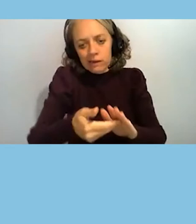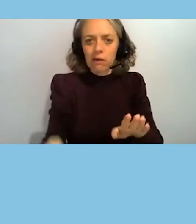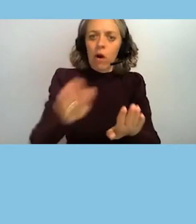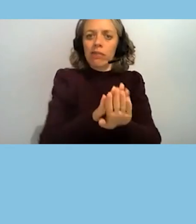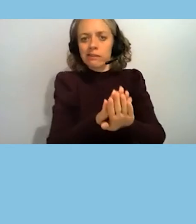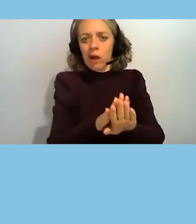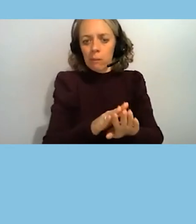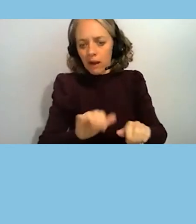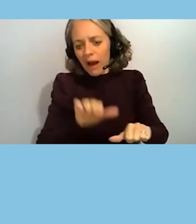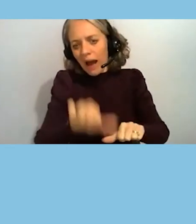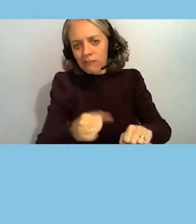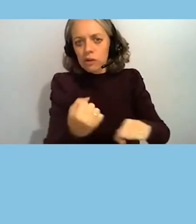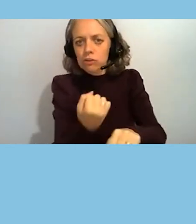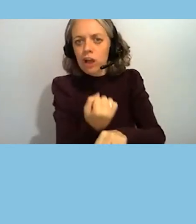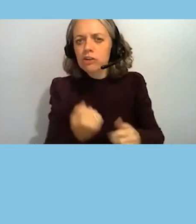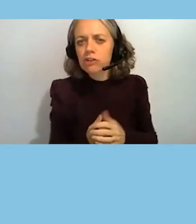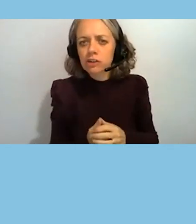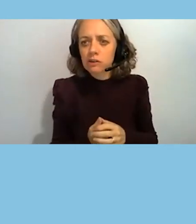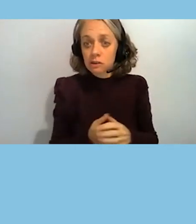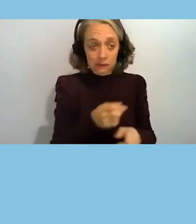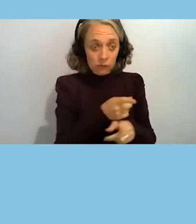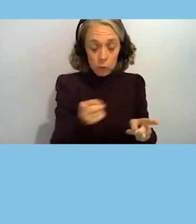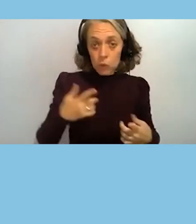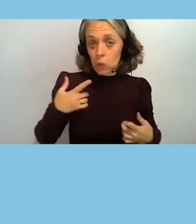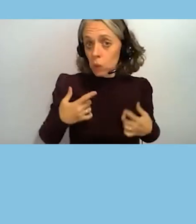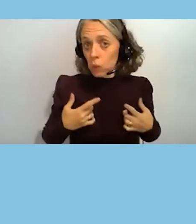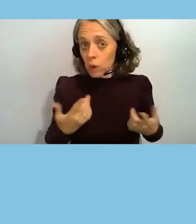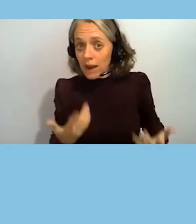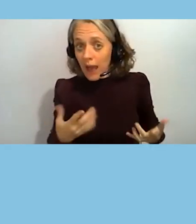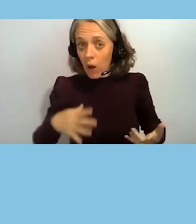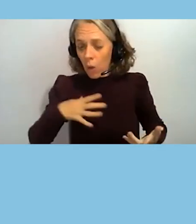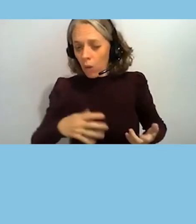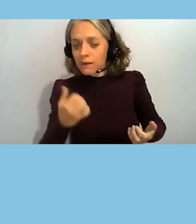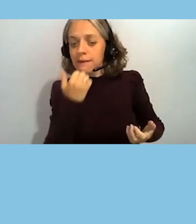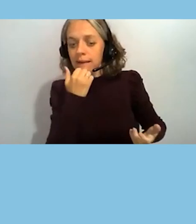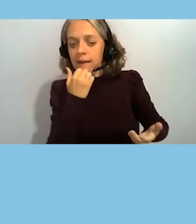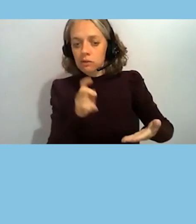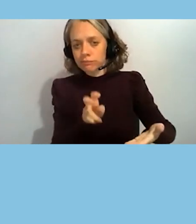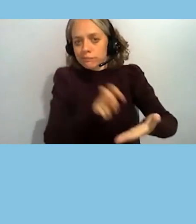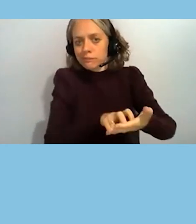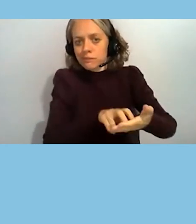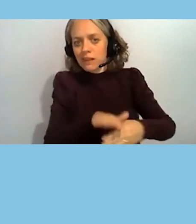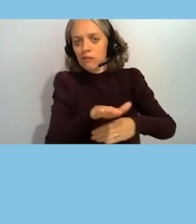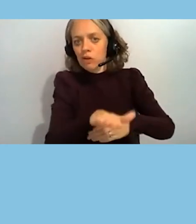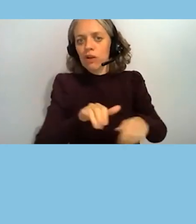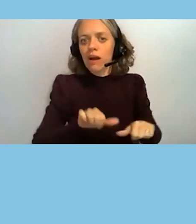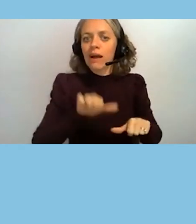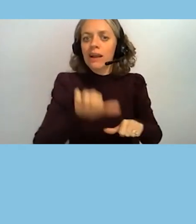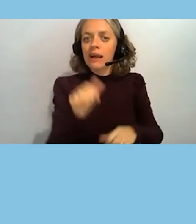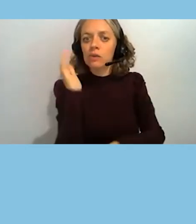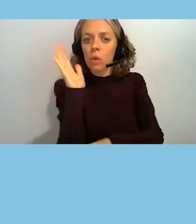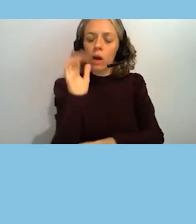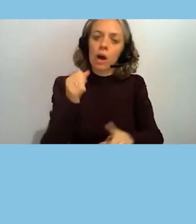in post-production. If any of you are keen right now to mark your calendars for the future, our next talk will be on protest